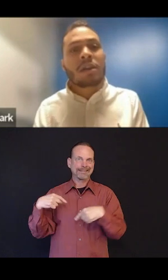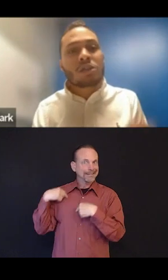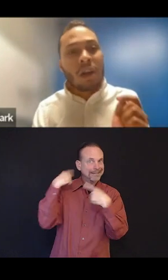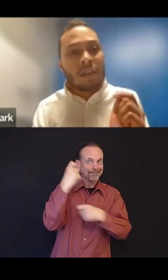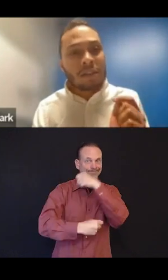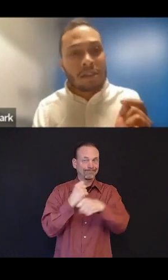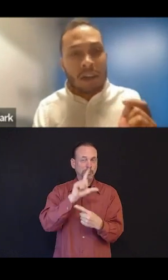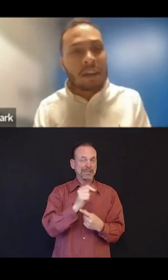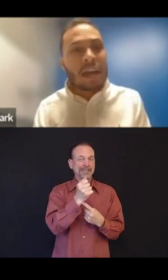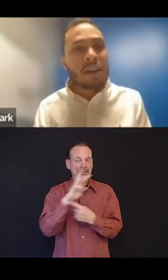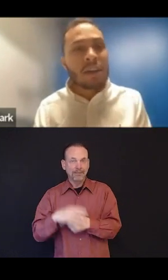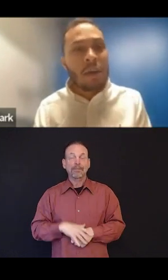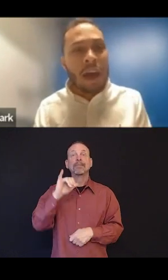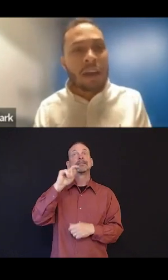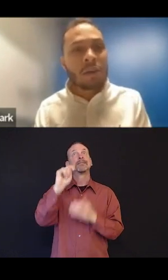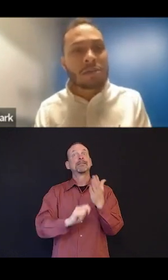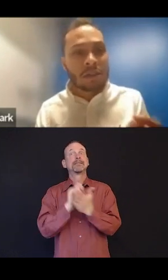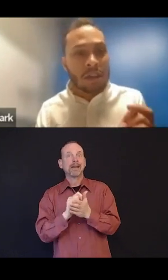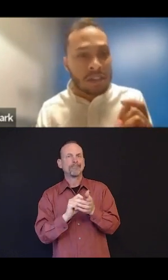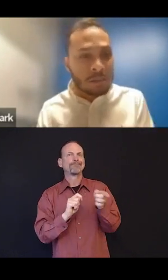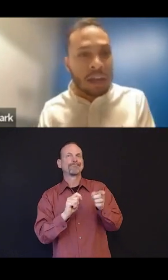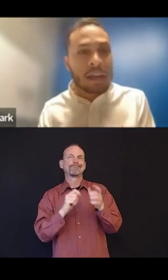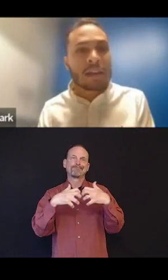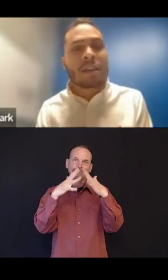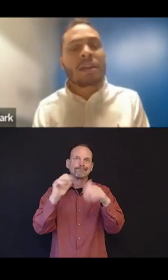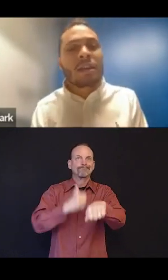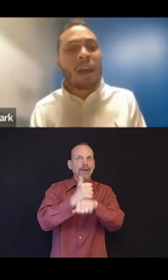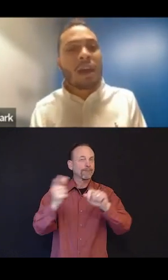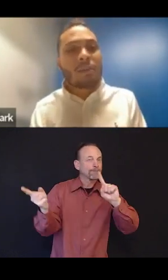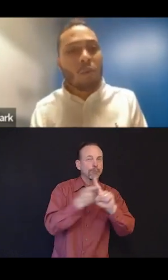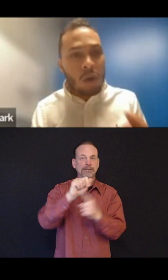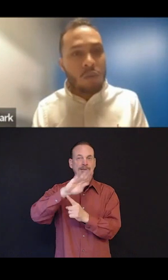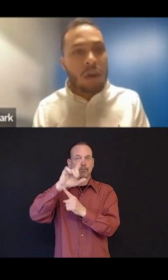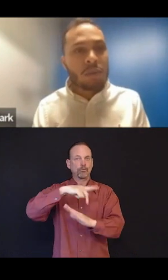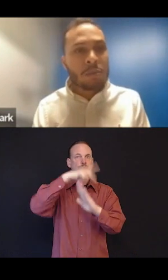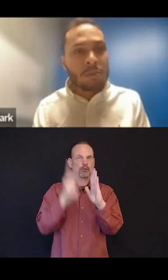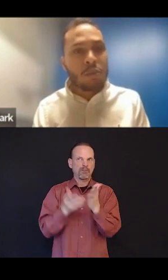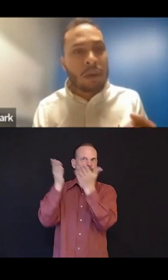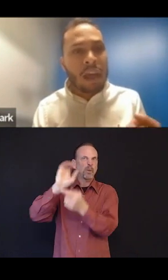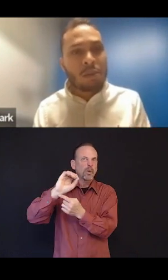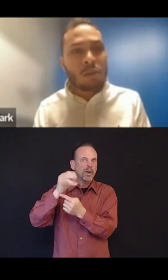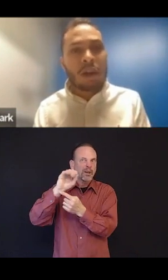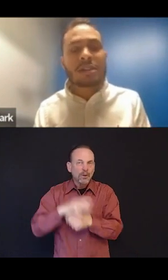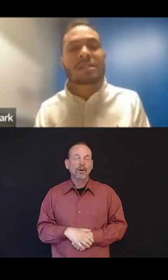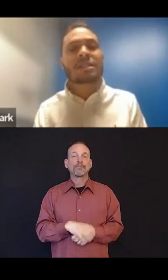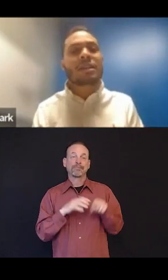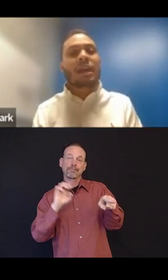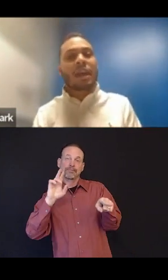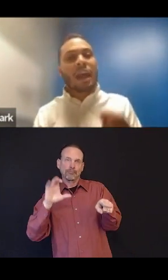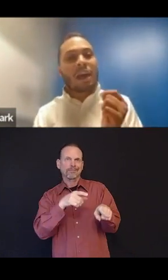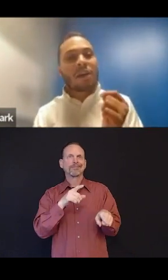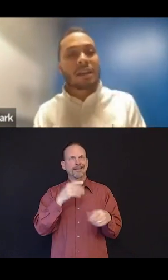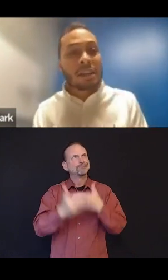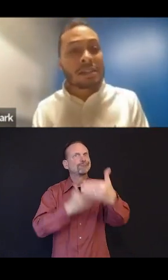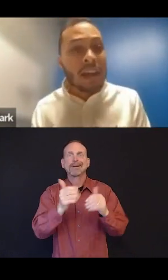were, driving to every county in Ohio to explain one-on-one with people what ABLE was